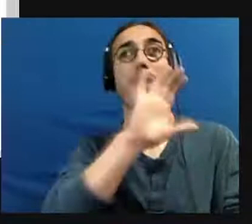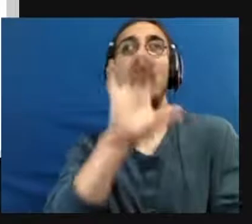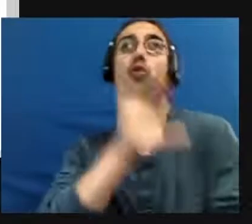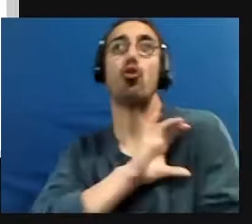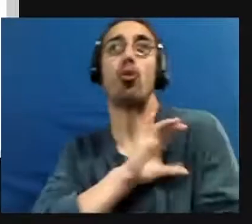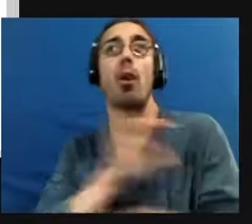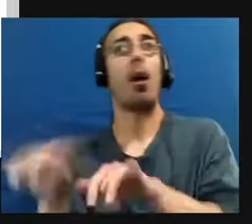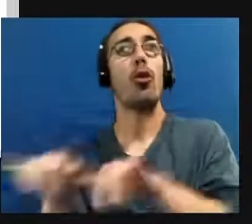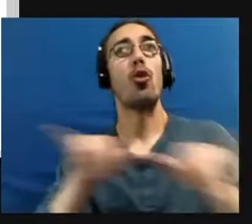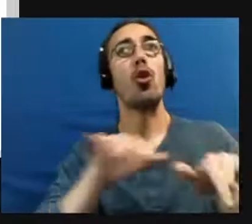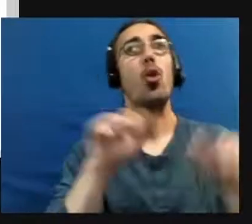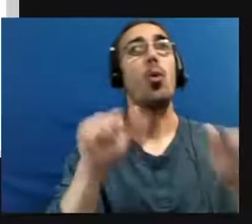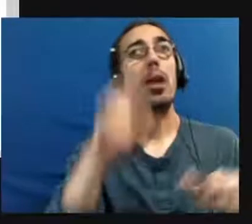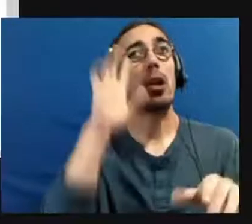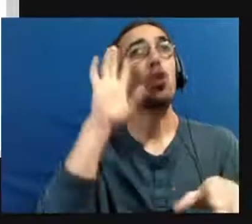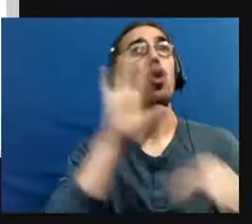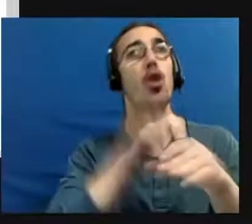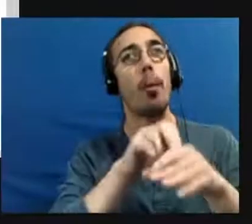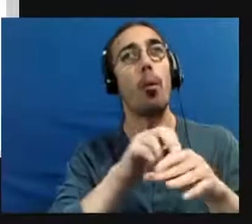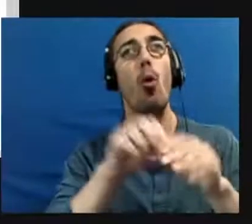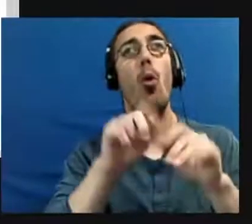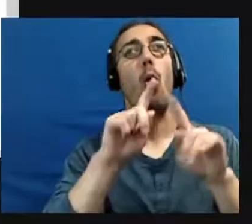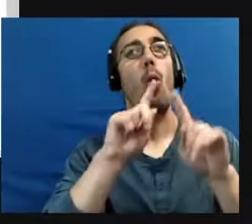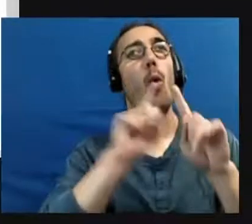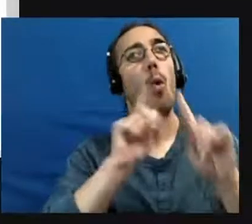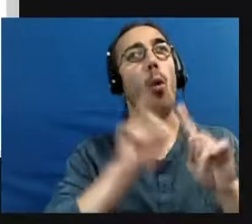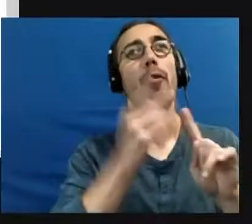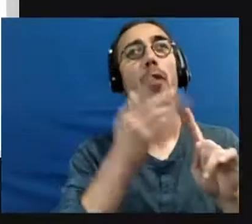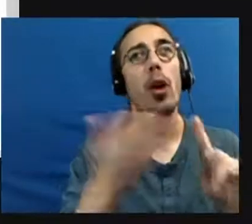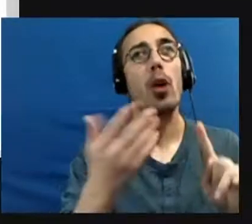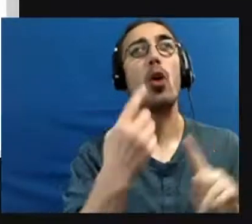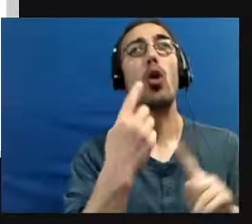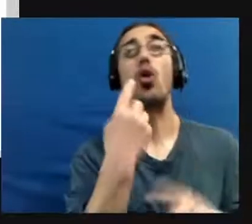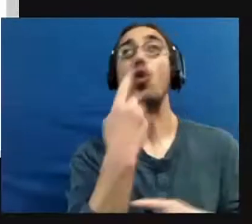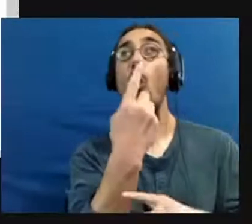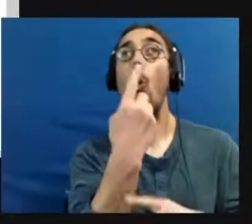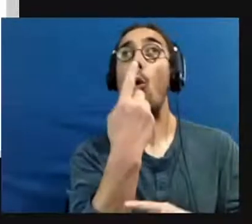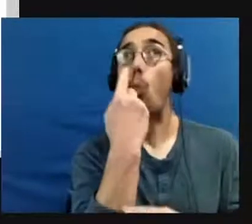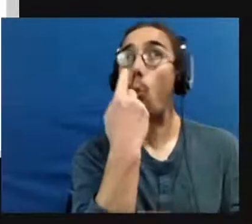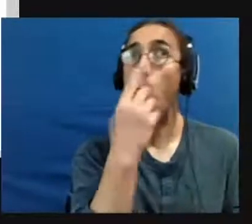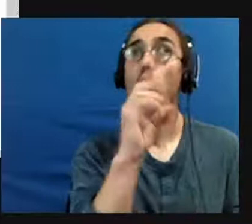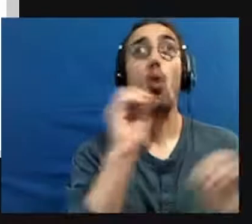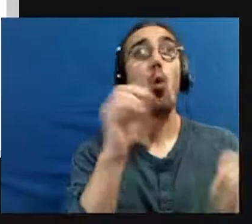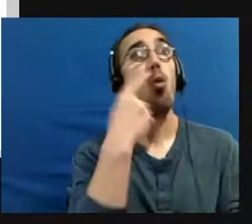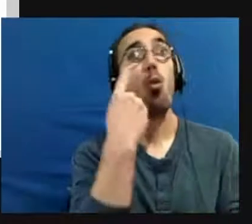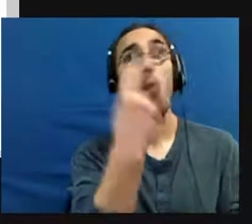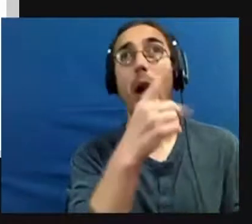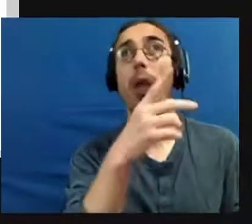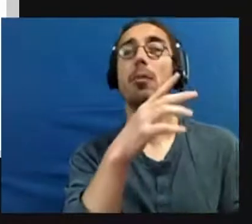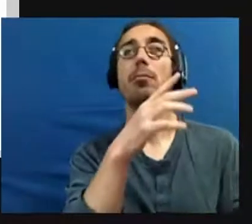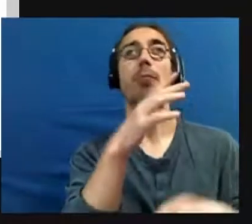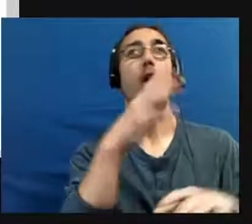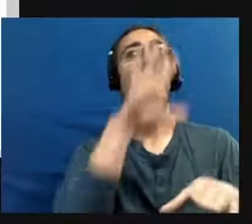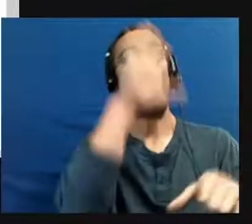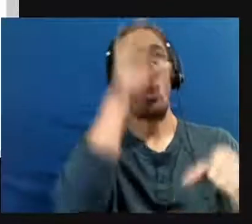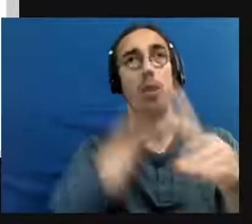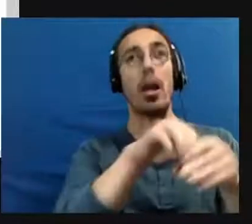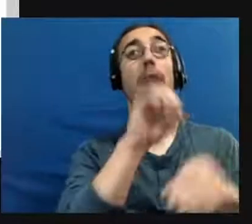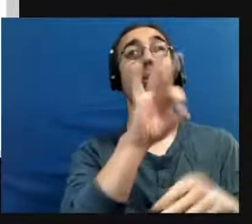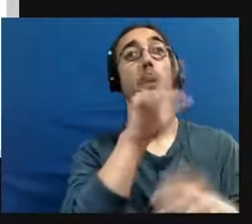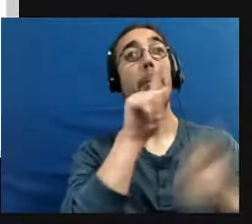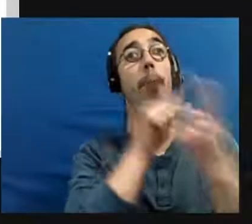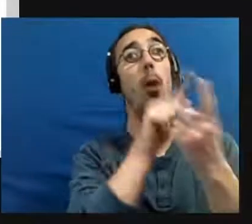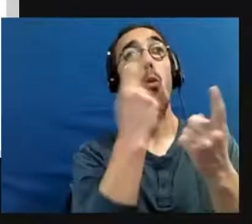other things. No one autistic, and I know you've heard this if you've been to any other panel, that if you've met one autistic person, you've met one